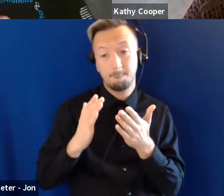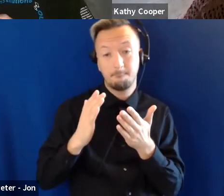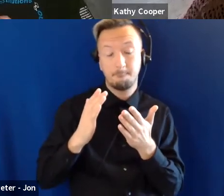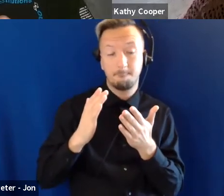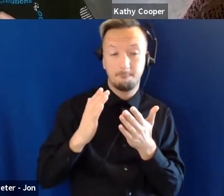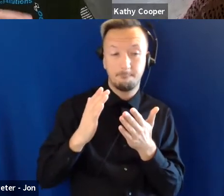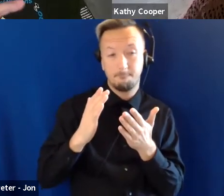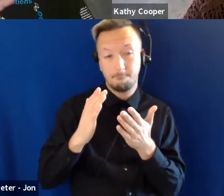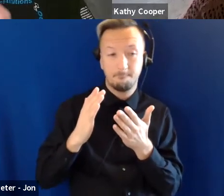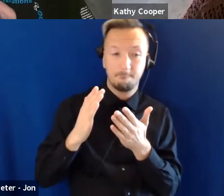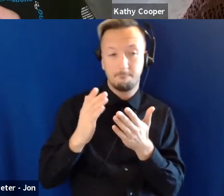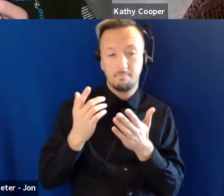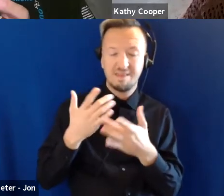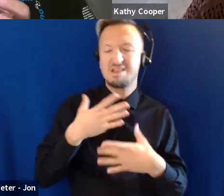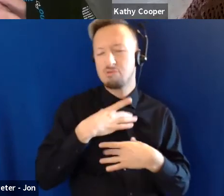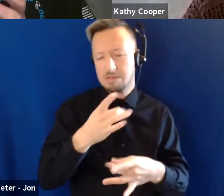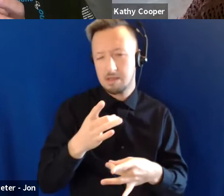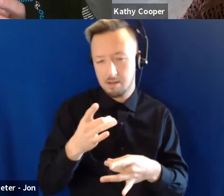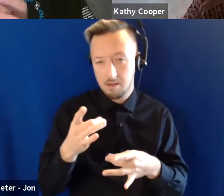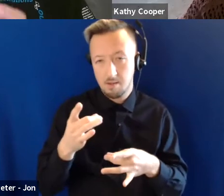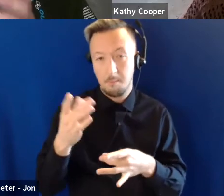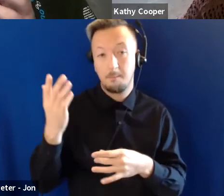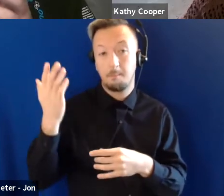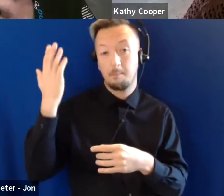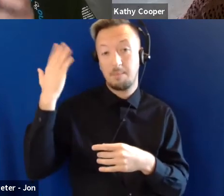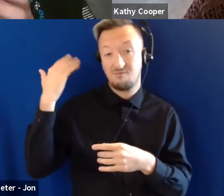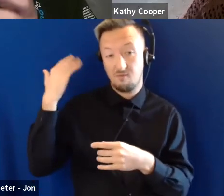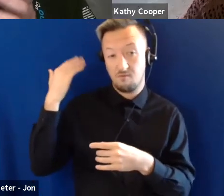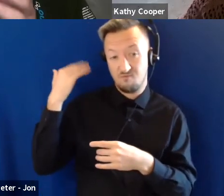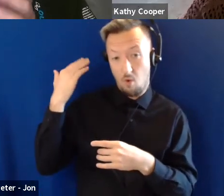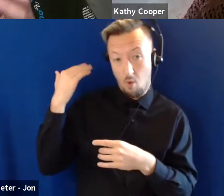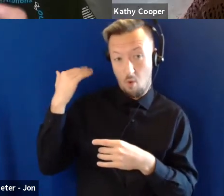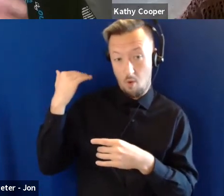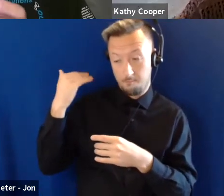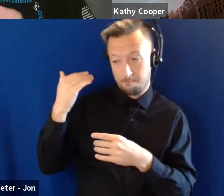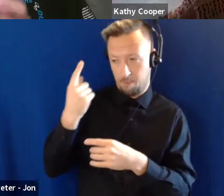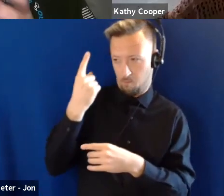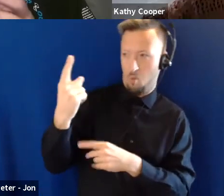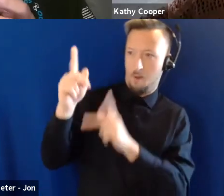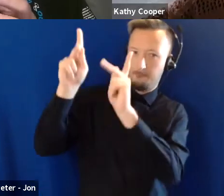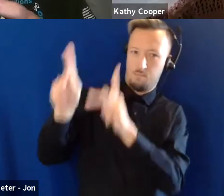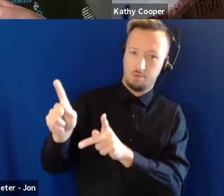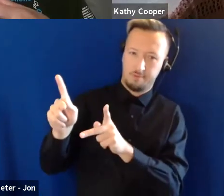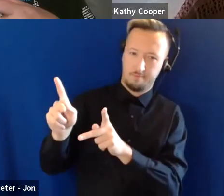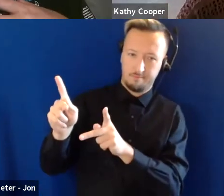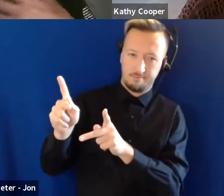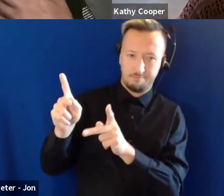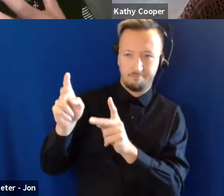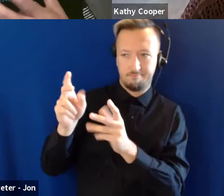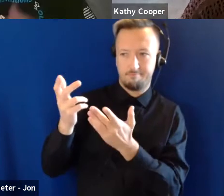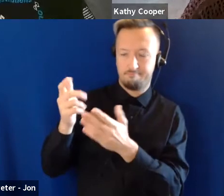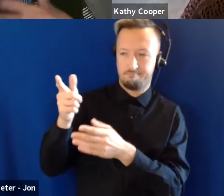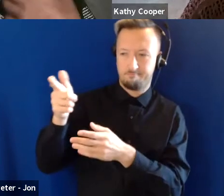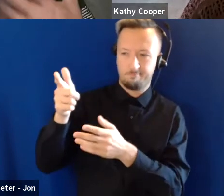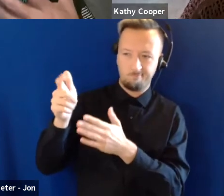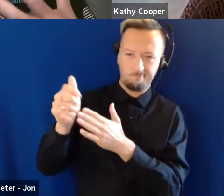it's been interesting because, we went from having, sort of this one person who was, very